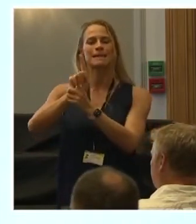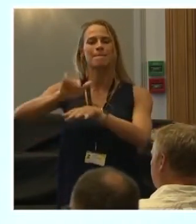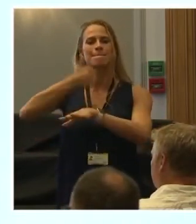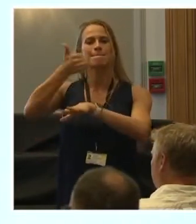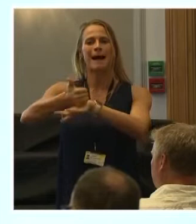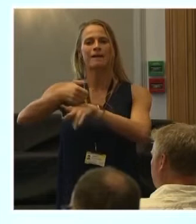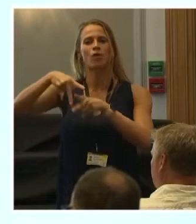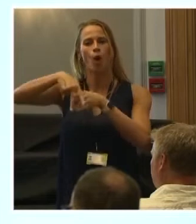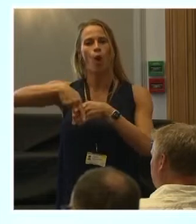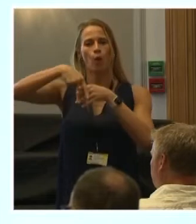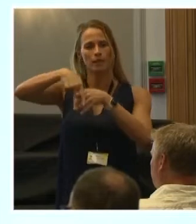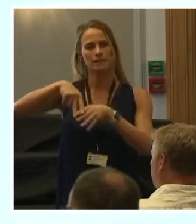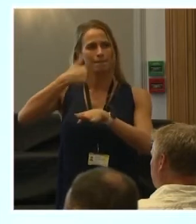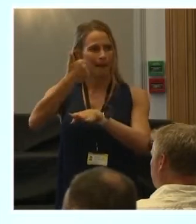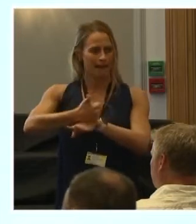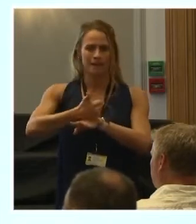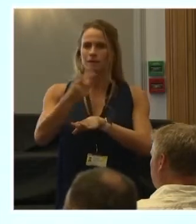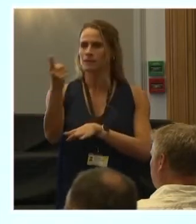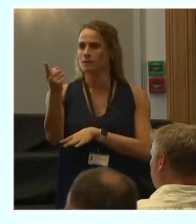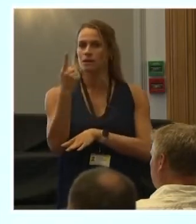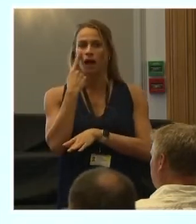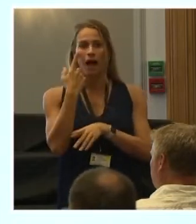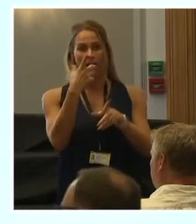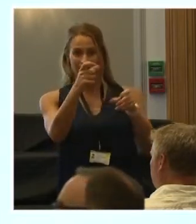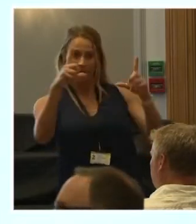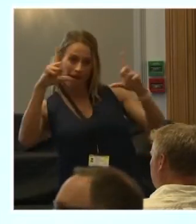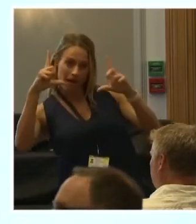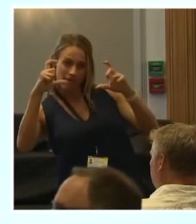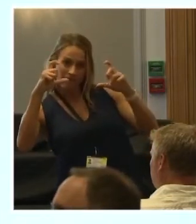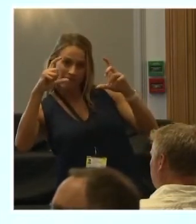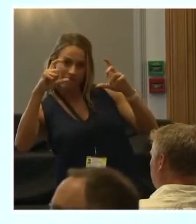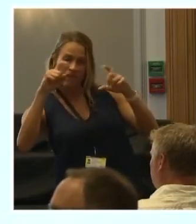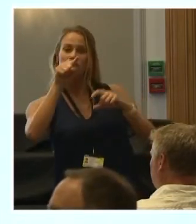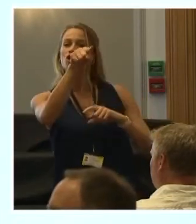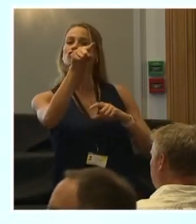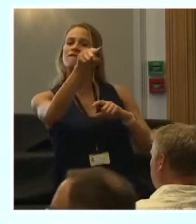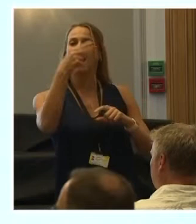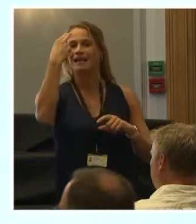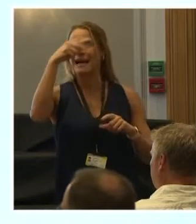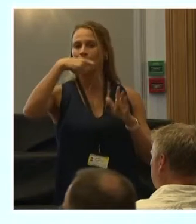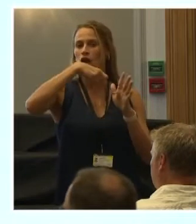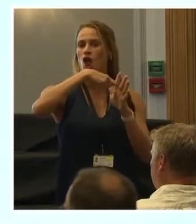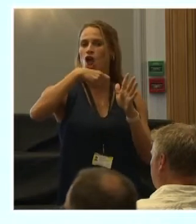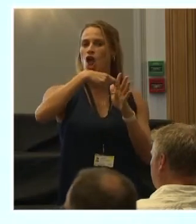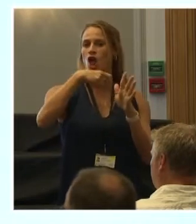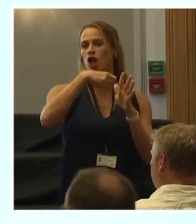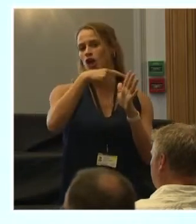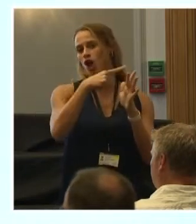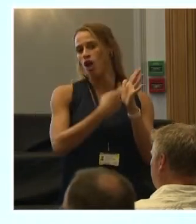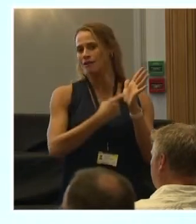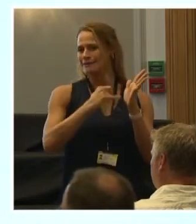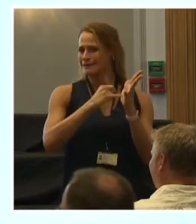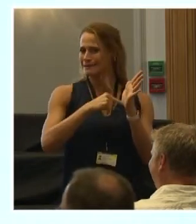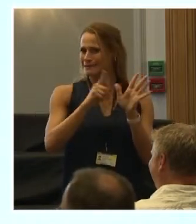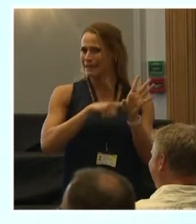We have a photographer with us today. Kirsty's in the room, snapping. I can hear her snapping. She's at the back of the room. Is anybody not happy